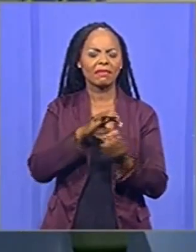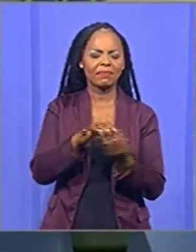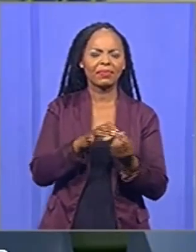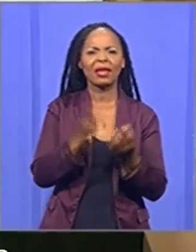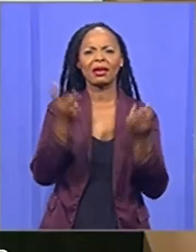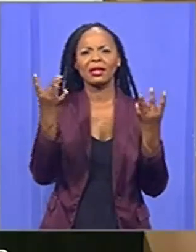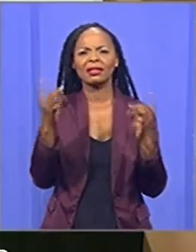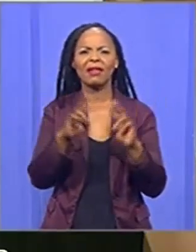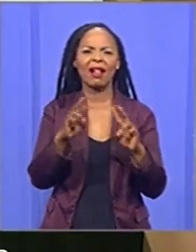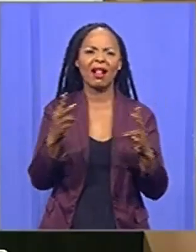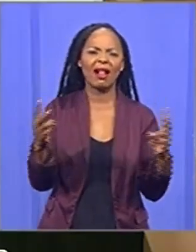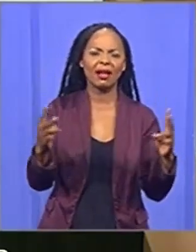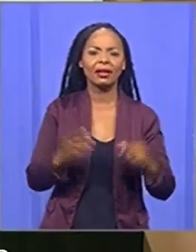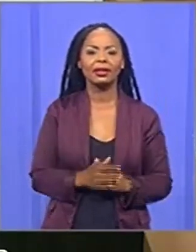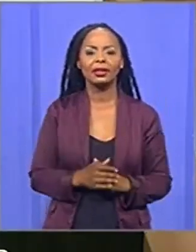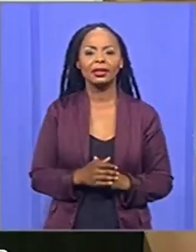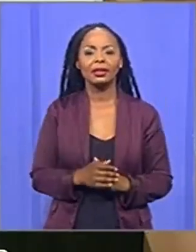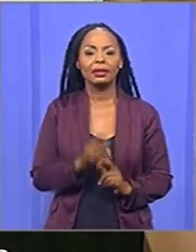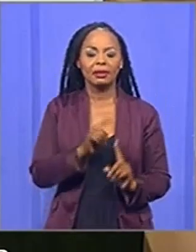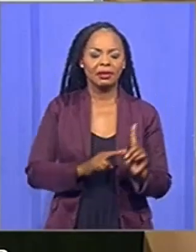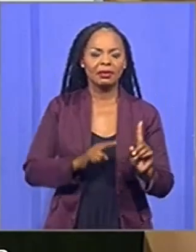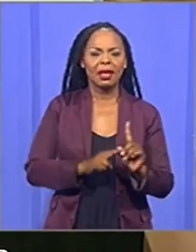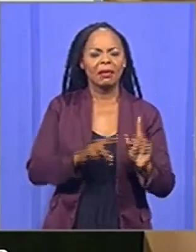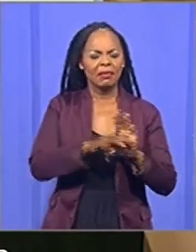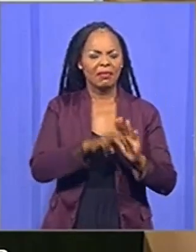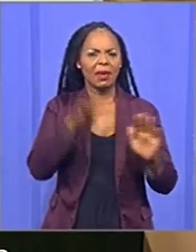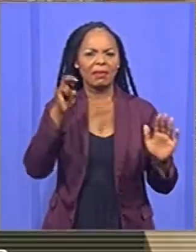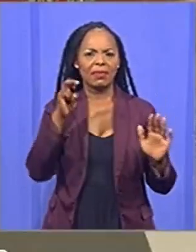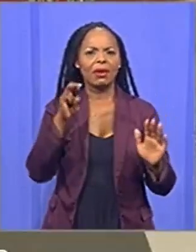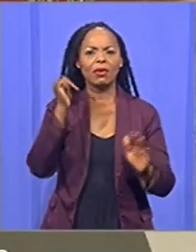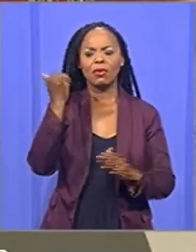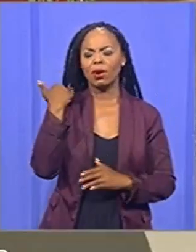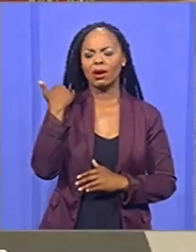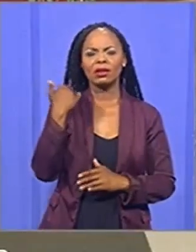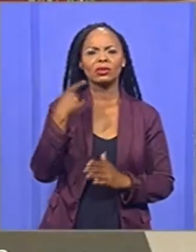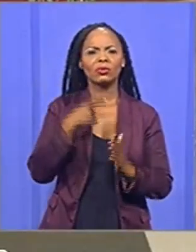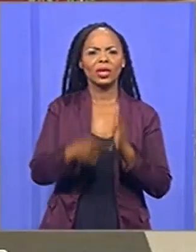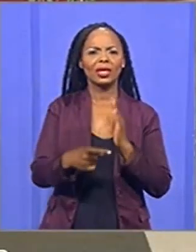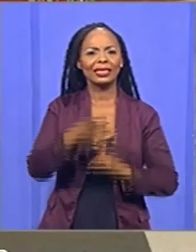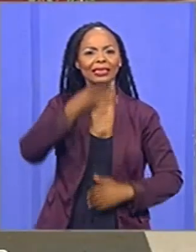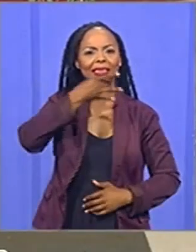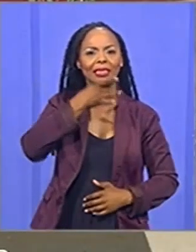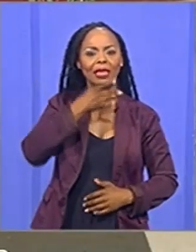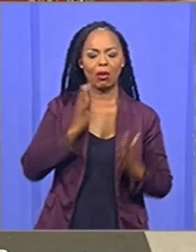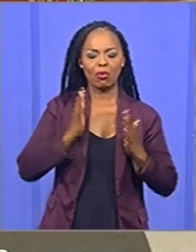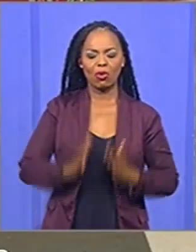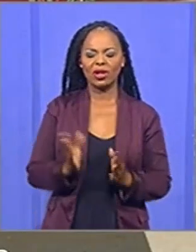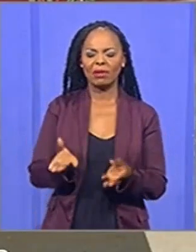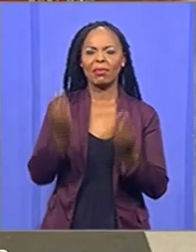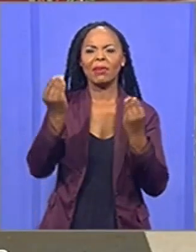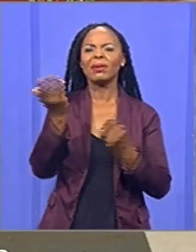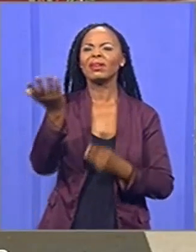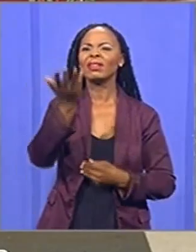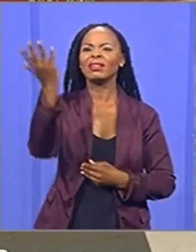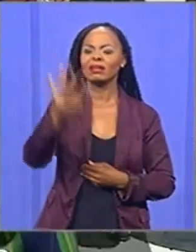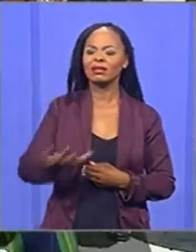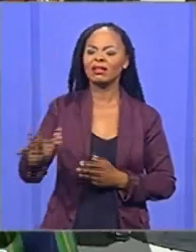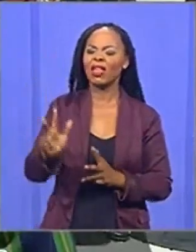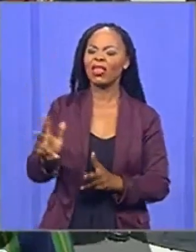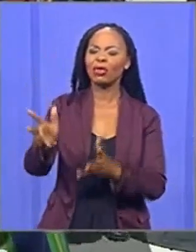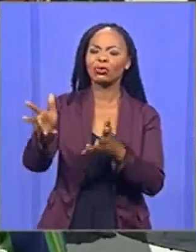Matšhaka. O ile a kwetelwa ka Moqebelo o fetileng. Setopo sa hae sa fumanwa ke mofetakatsela mesong ya Mantaha.